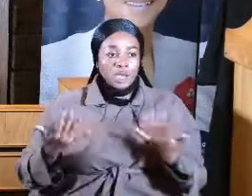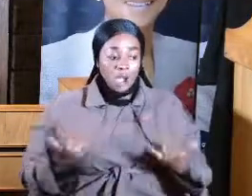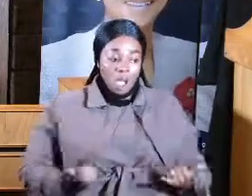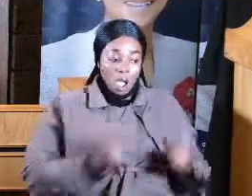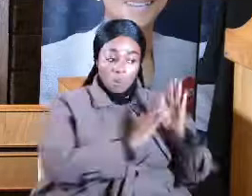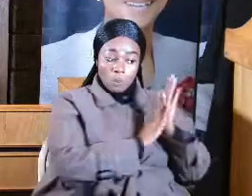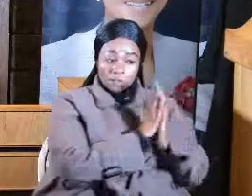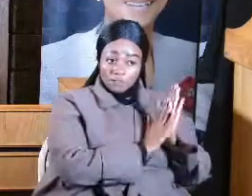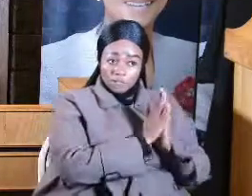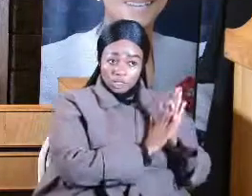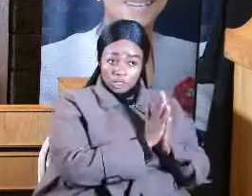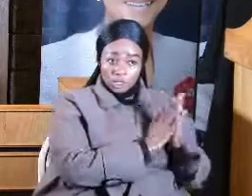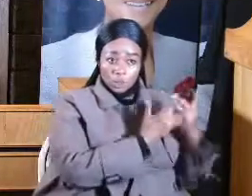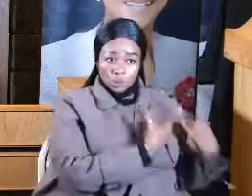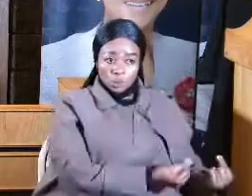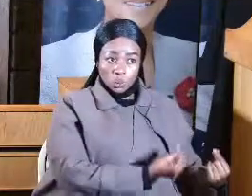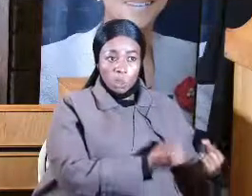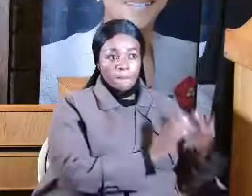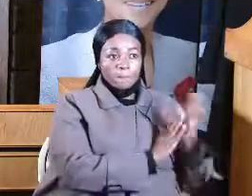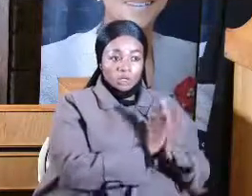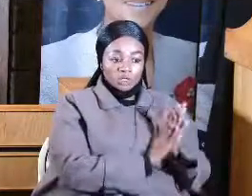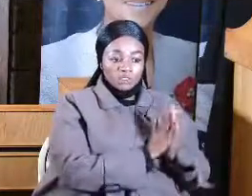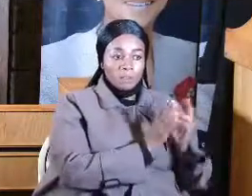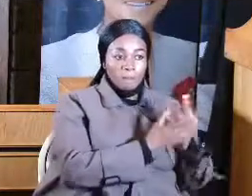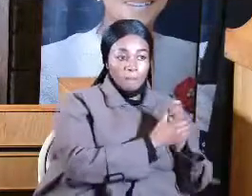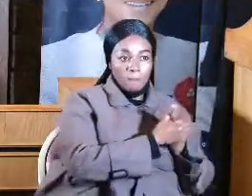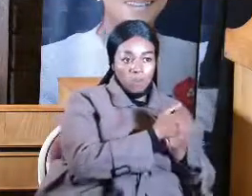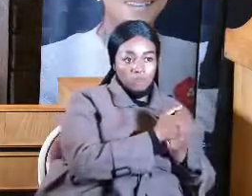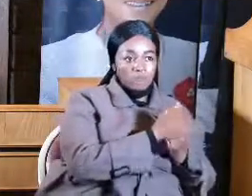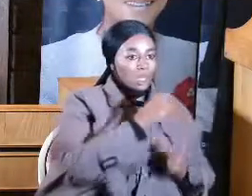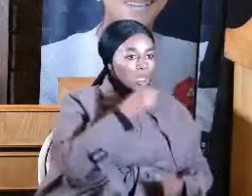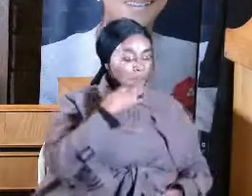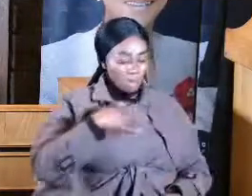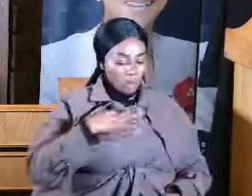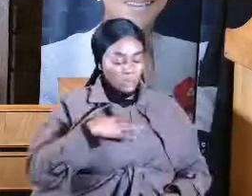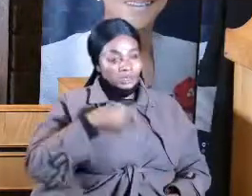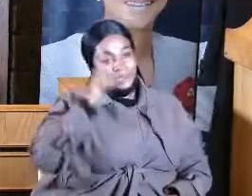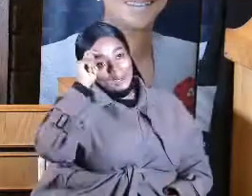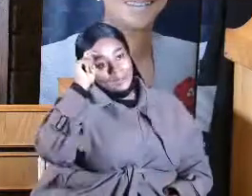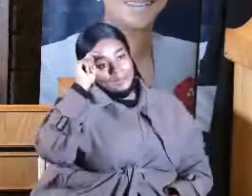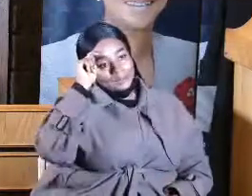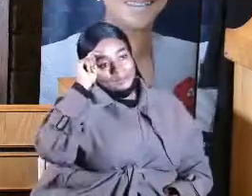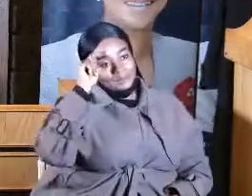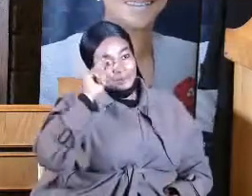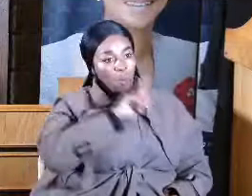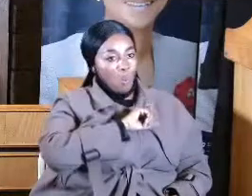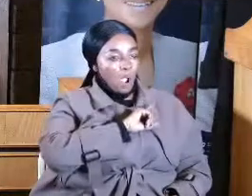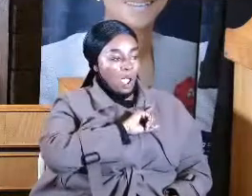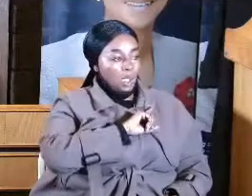as education, motivation for both boys and girls, because we don't want to